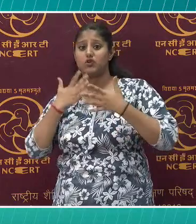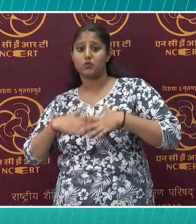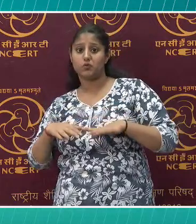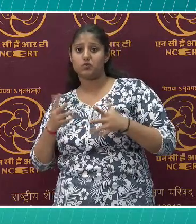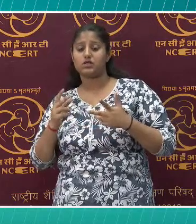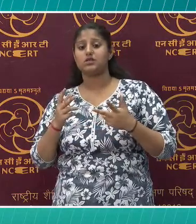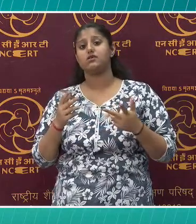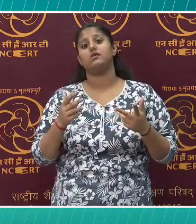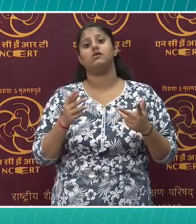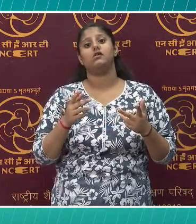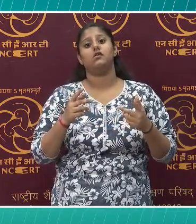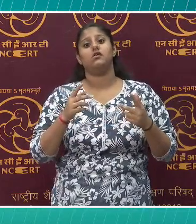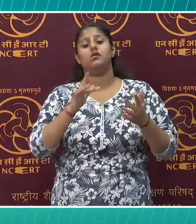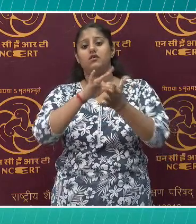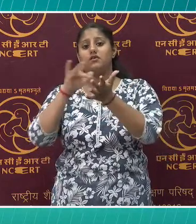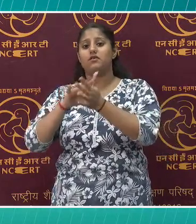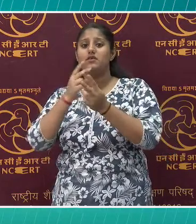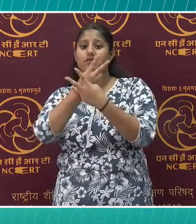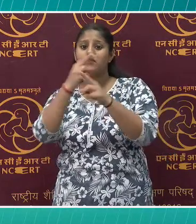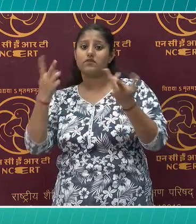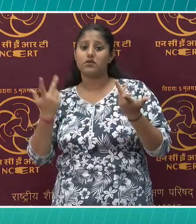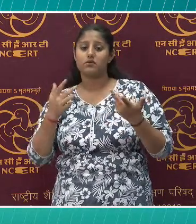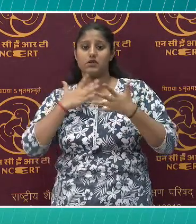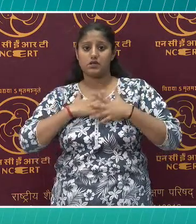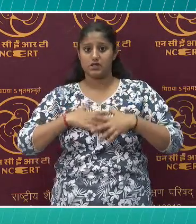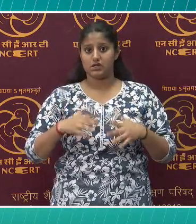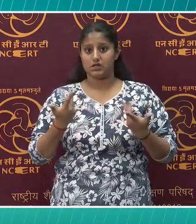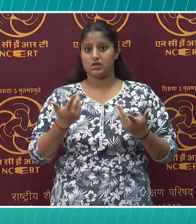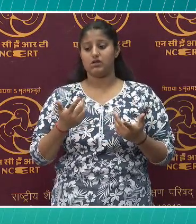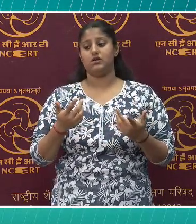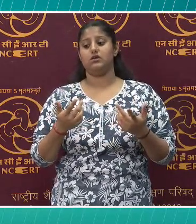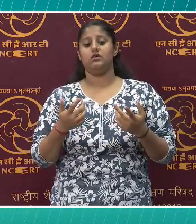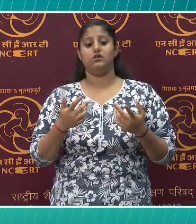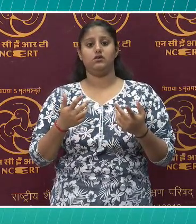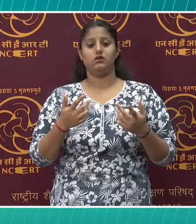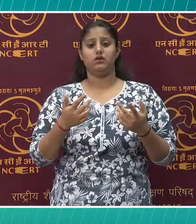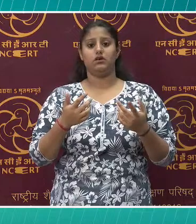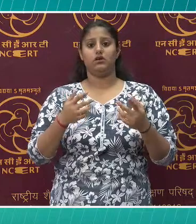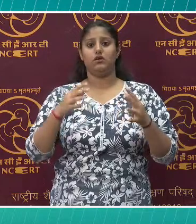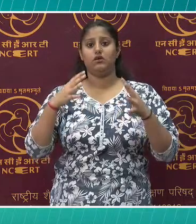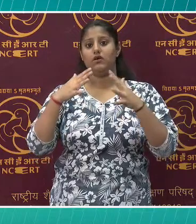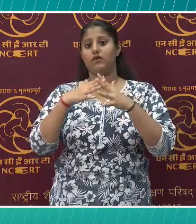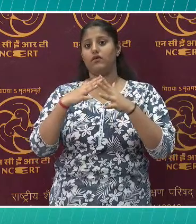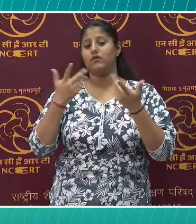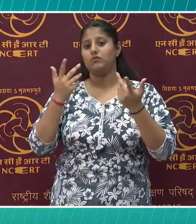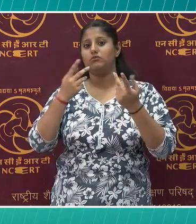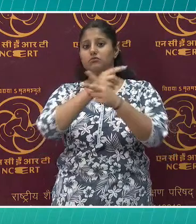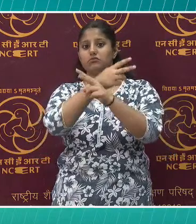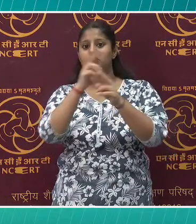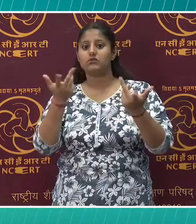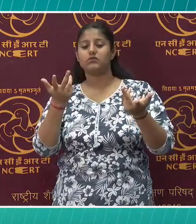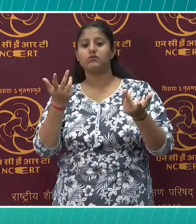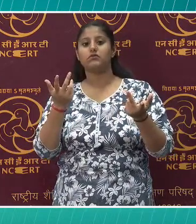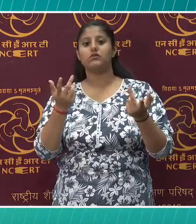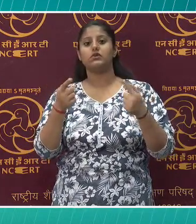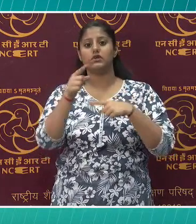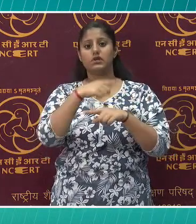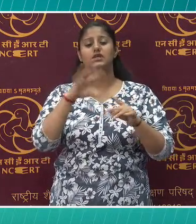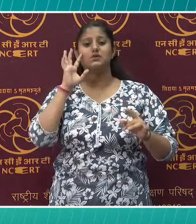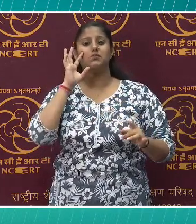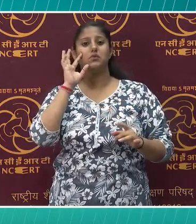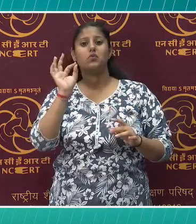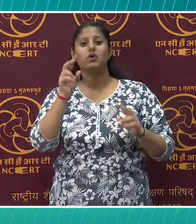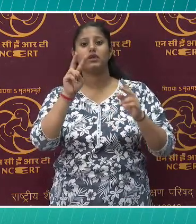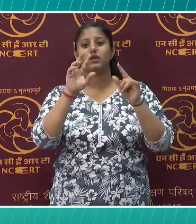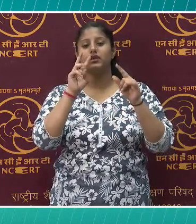clothes which people wear, from where does the cloth come? The weaver who weaves your clothes. So that is such an important part of